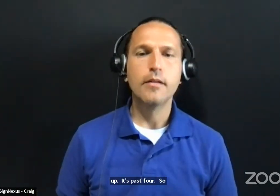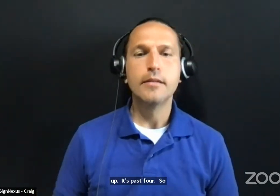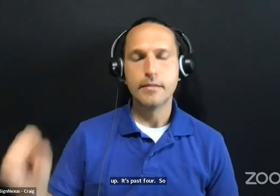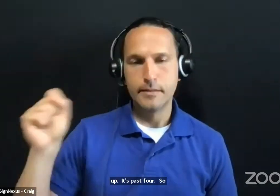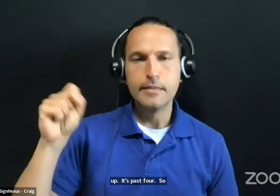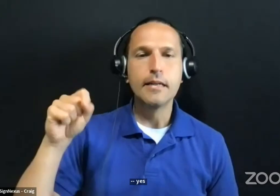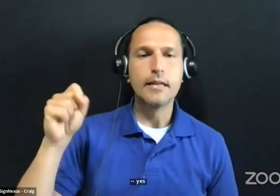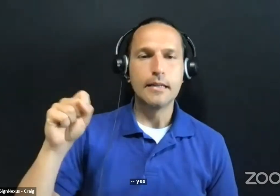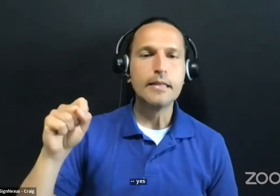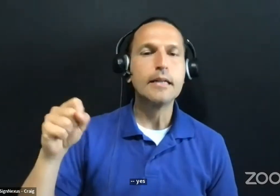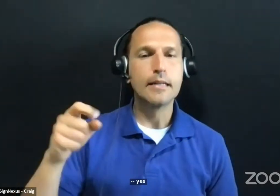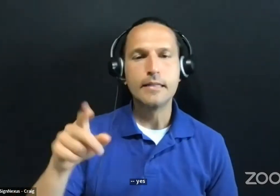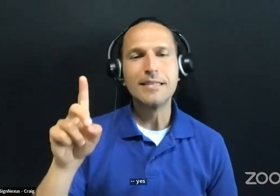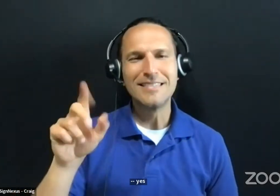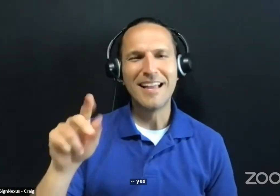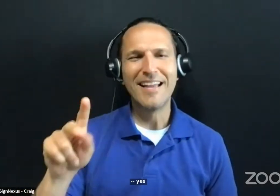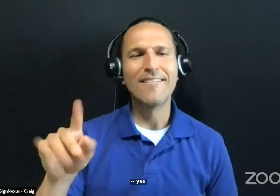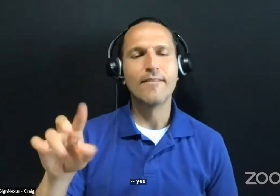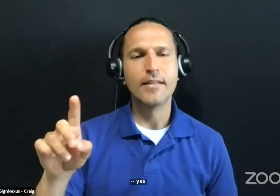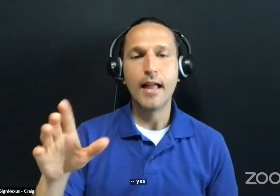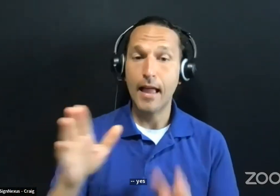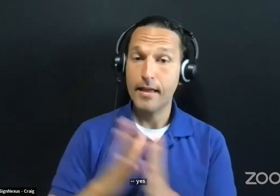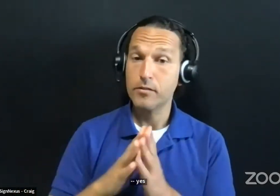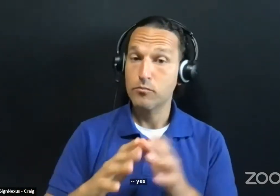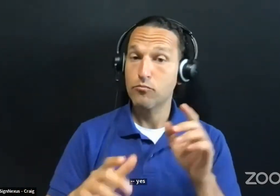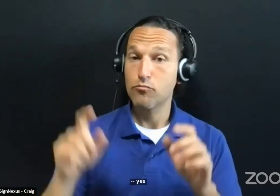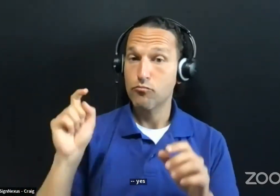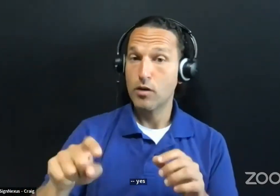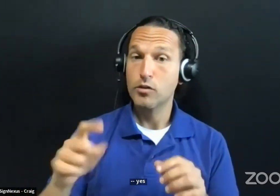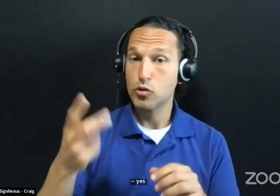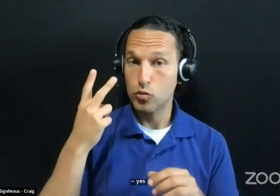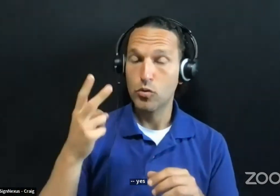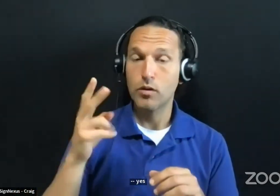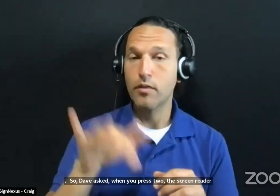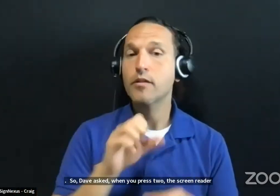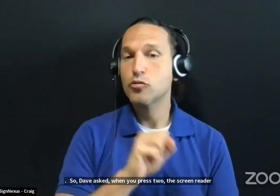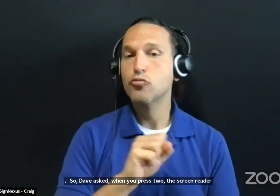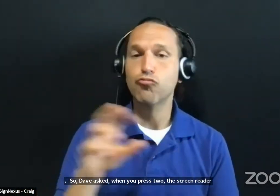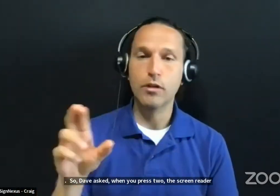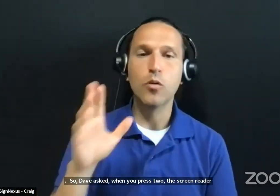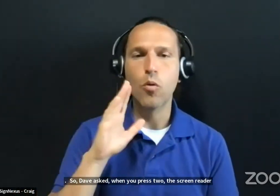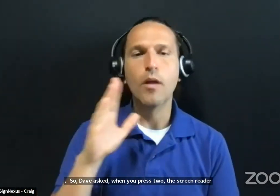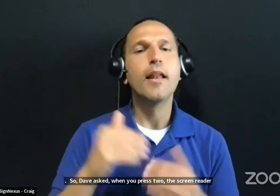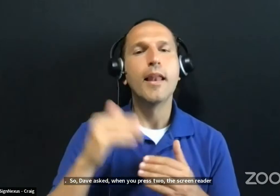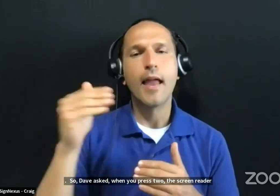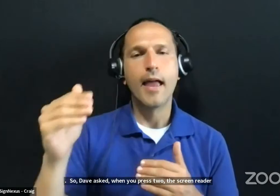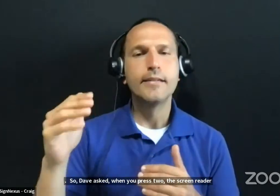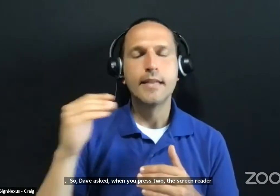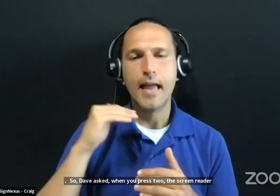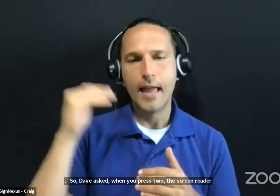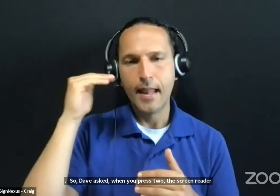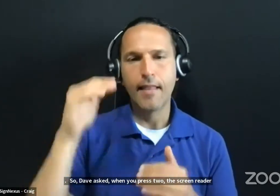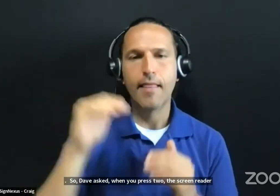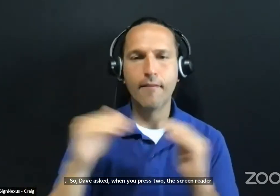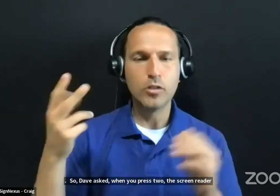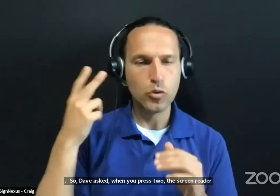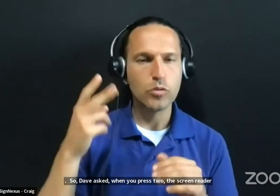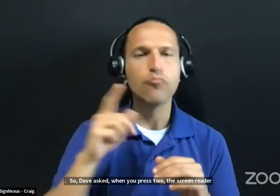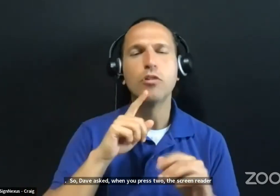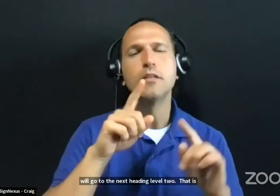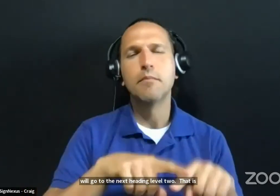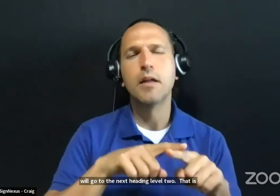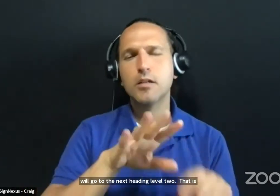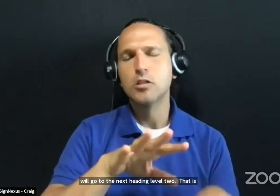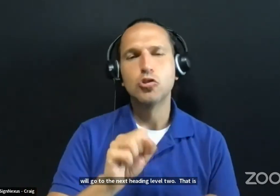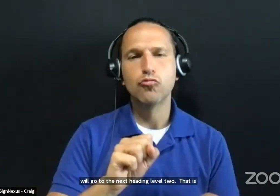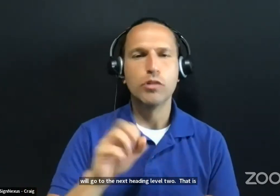yes. So Dave asked it, when you press 2, the screen reader will go to the next heading level 2. That is it, depending on what screen reader